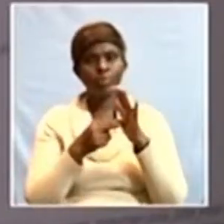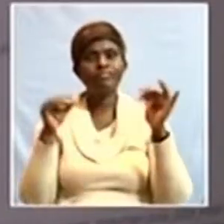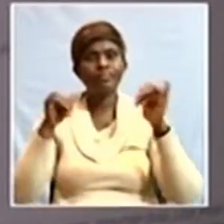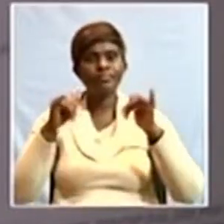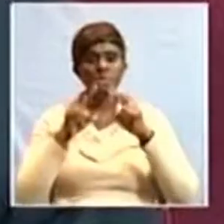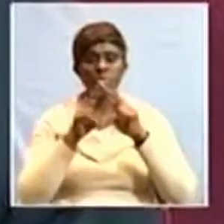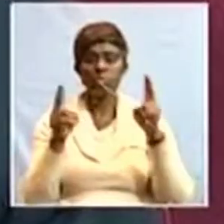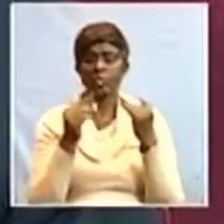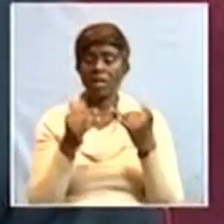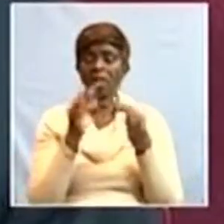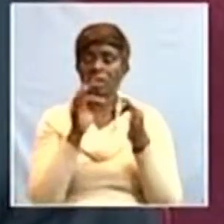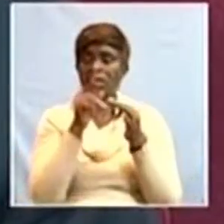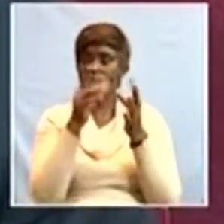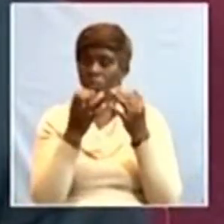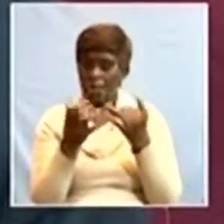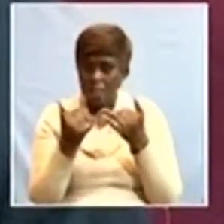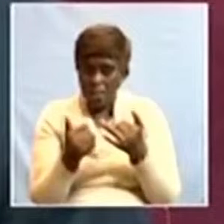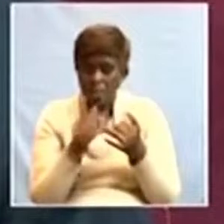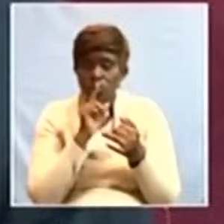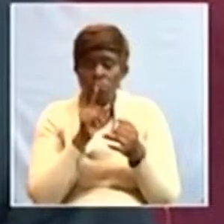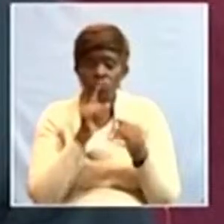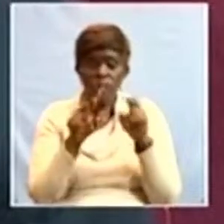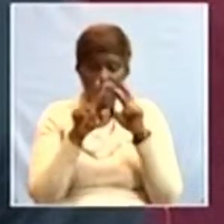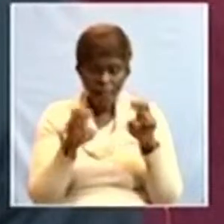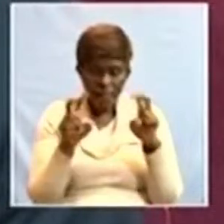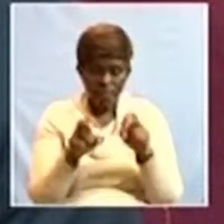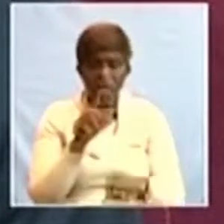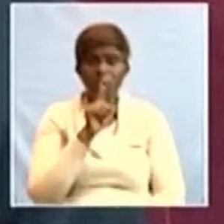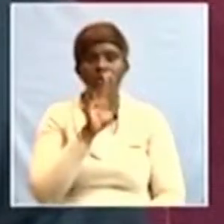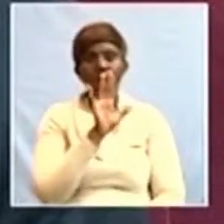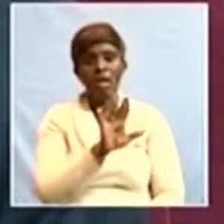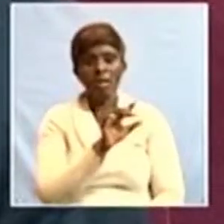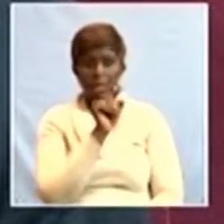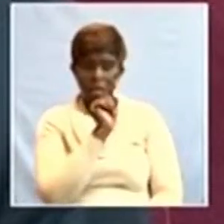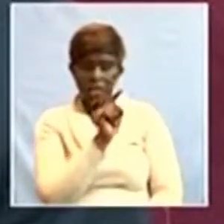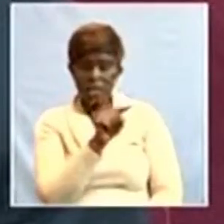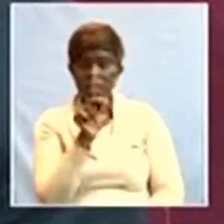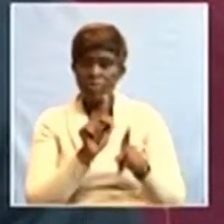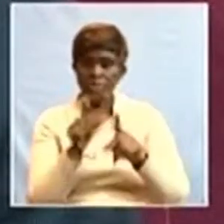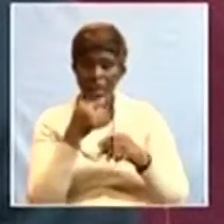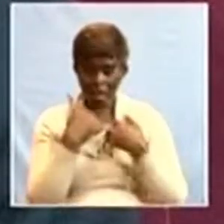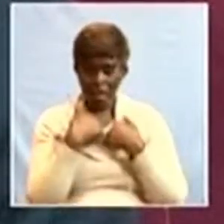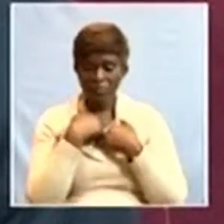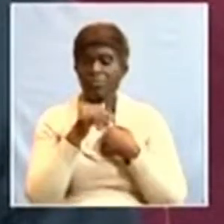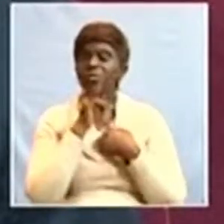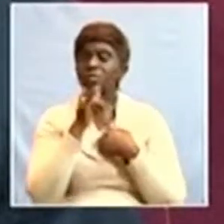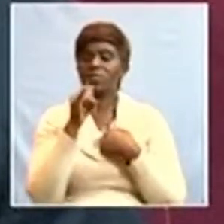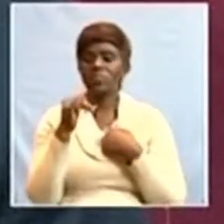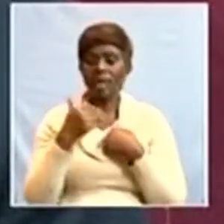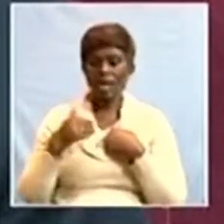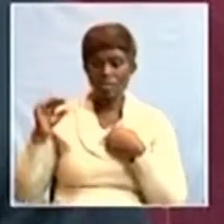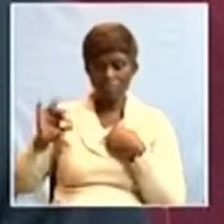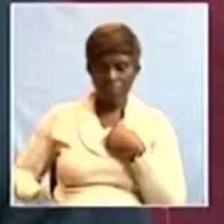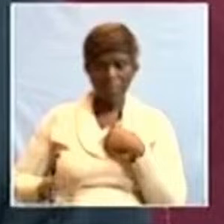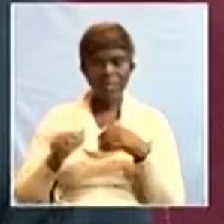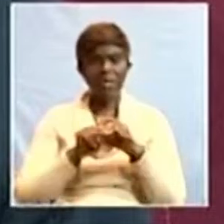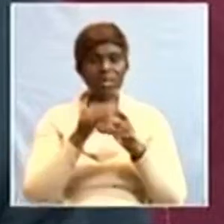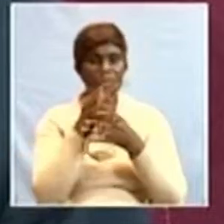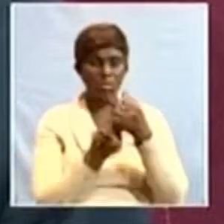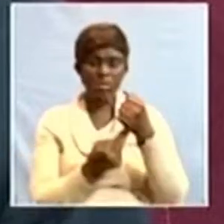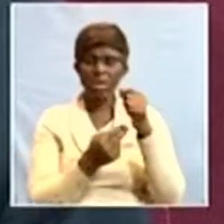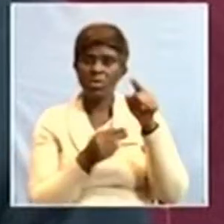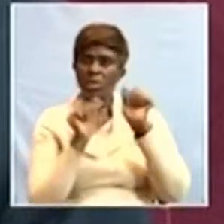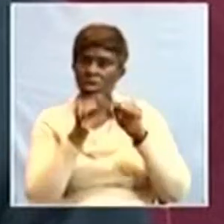So now if you want to really verify that these people have not have benefited on both, you